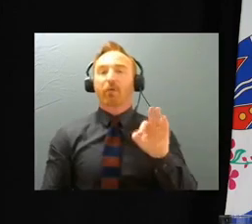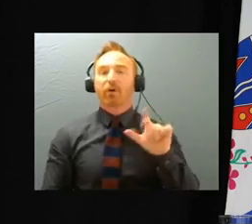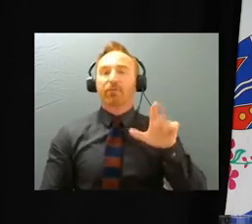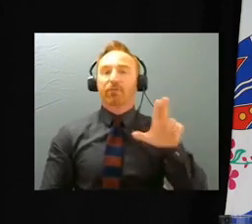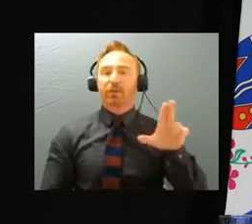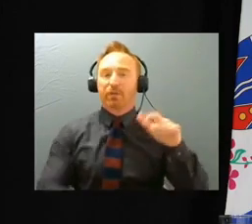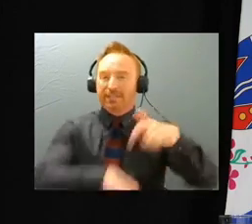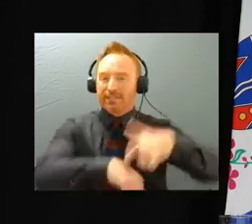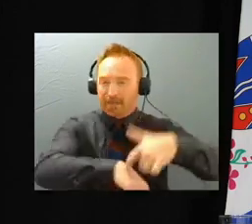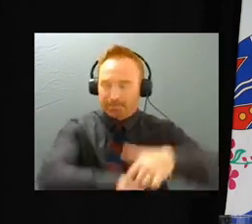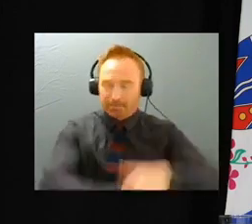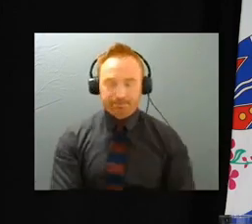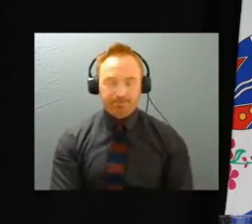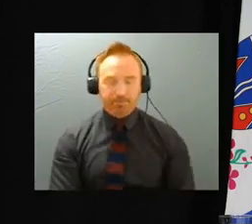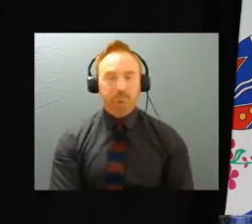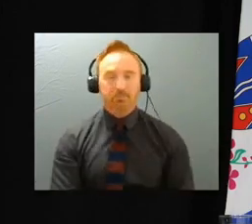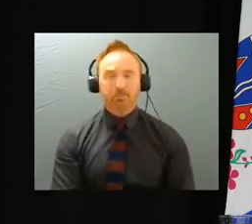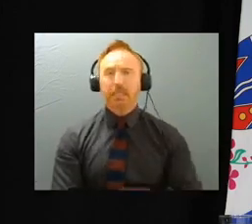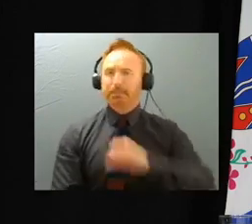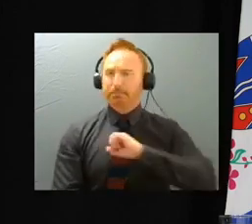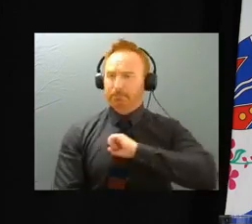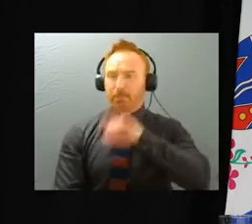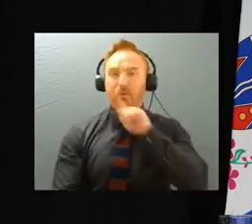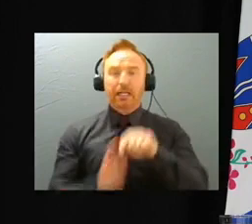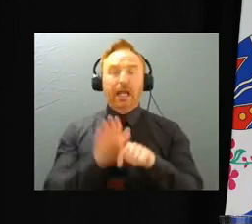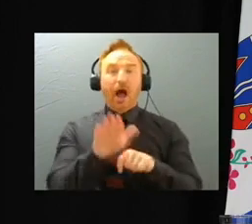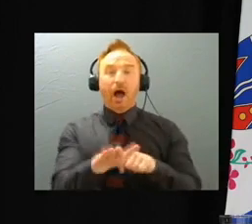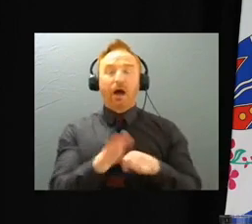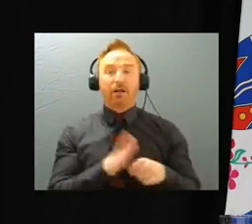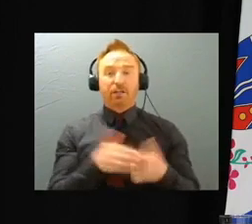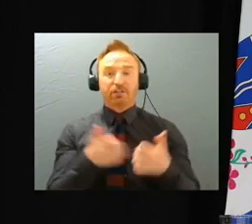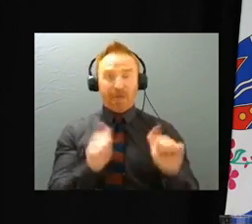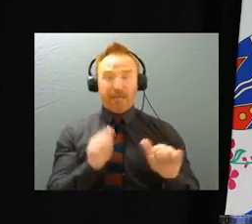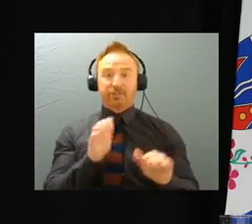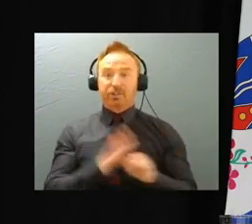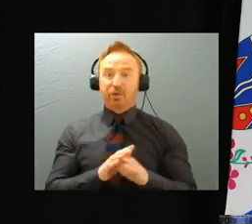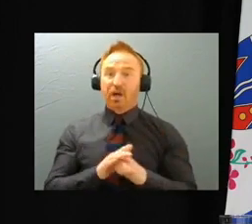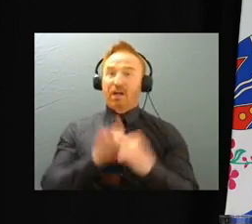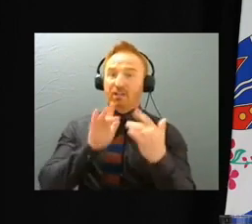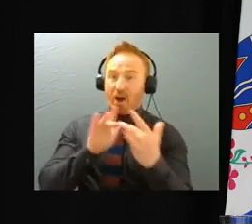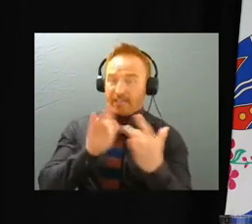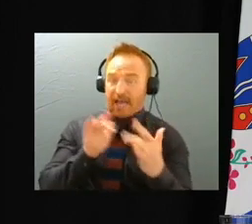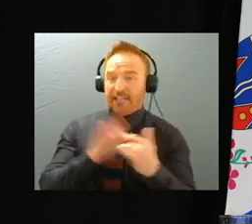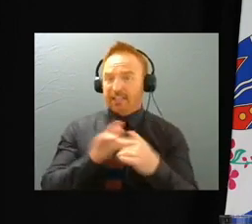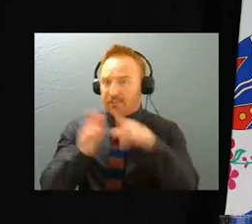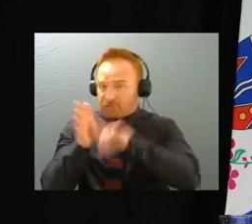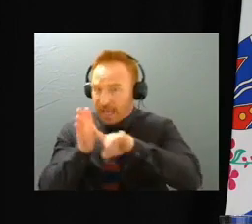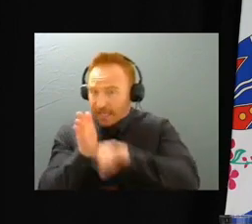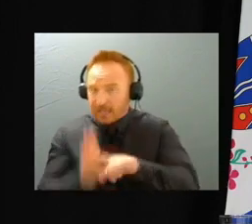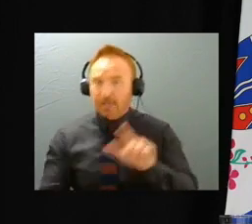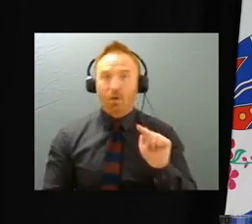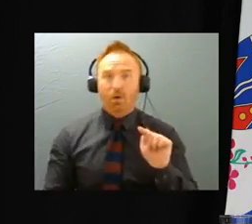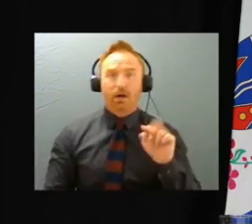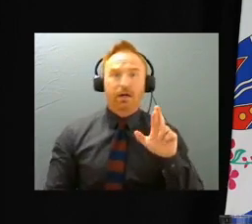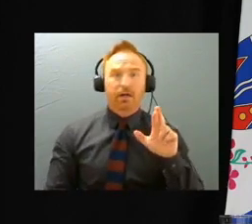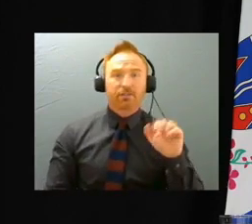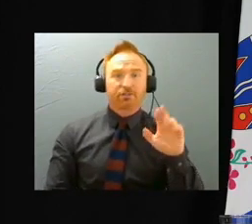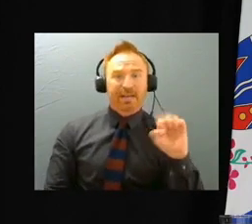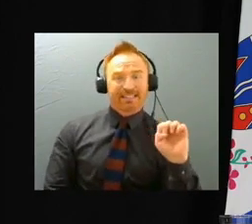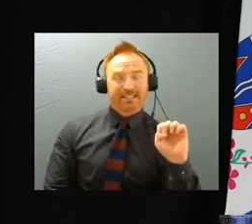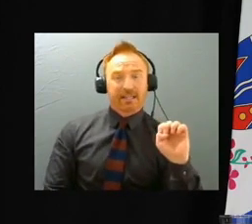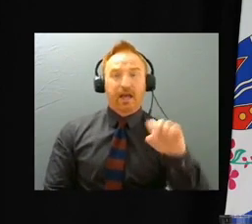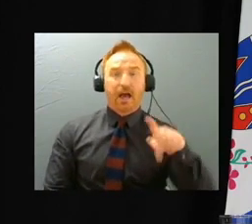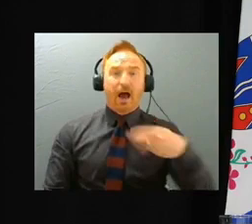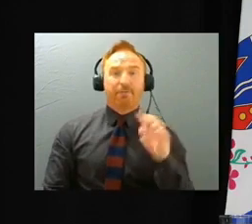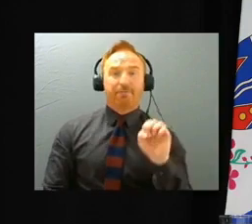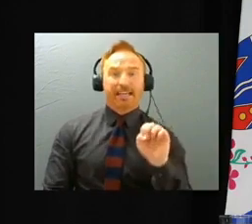Similarly, we're working on our capacity to contact trace. And as we work through this next stage, I hope that we can continue to